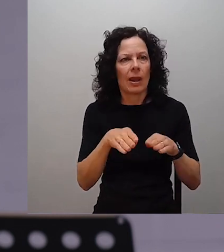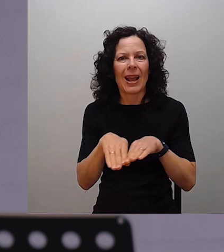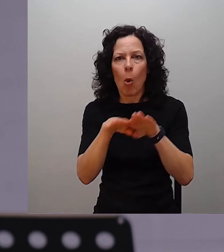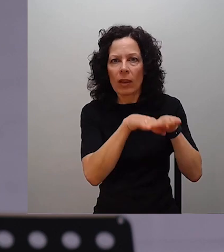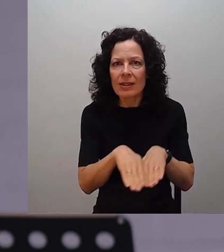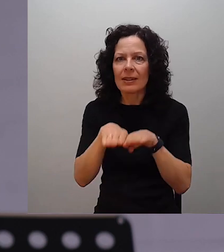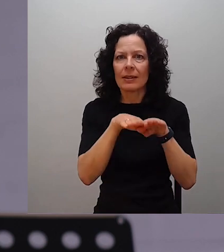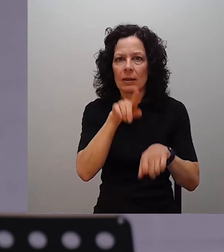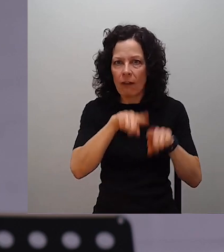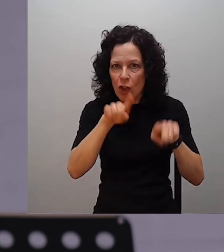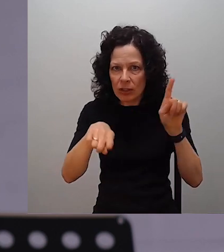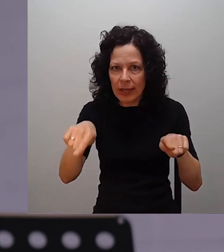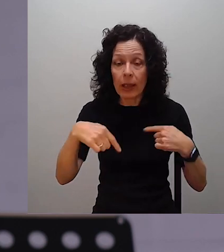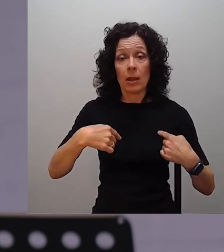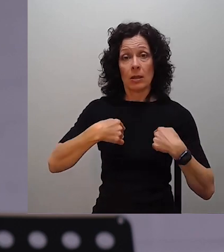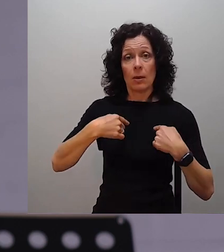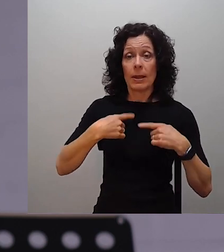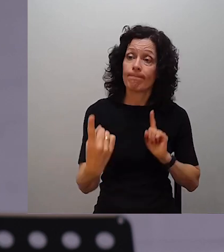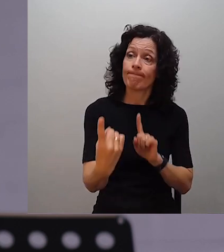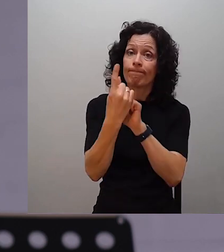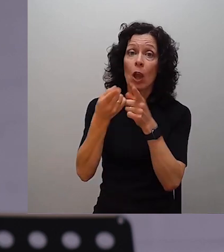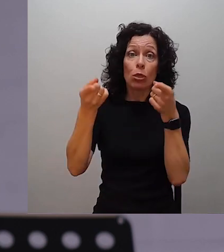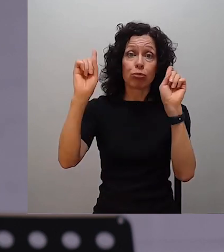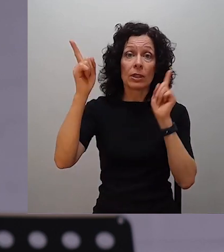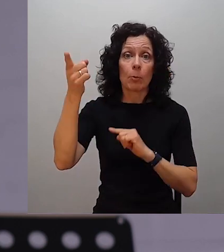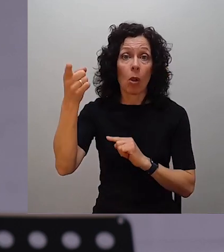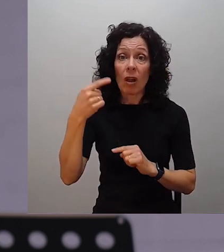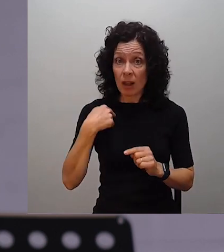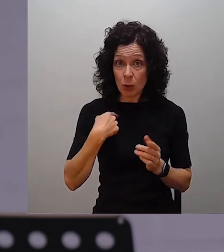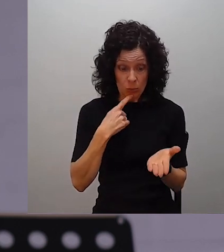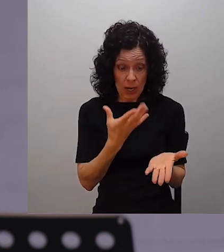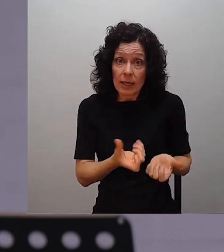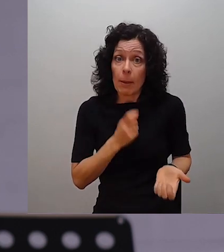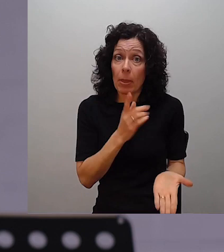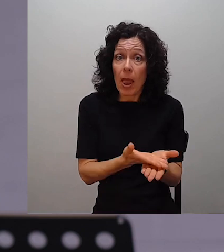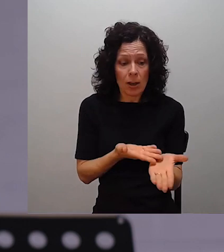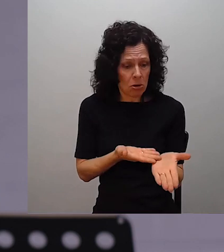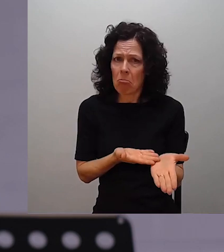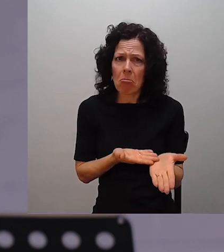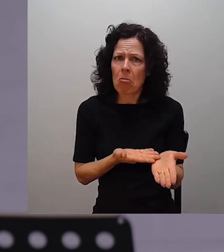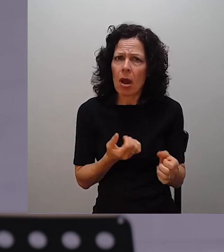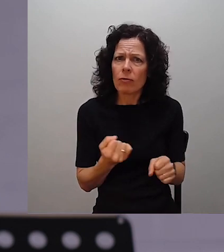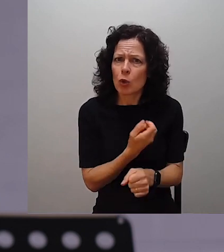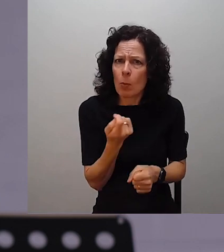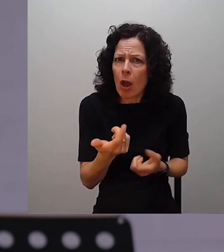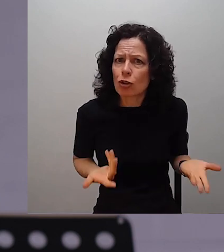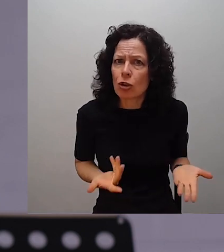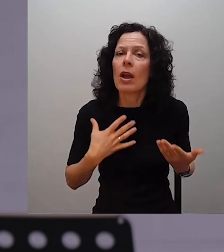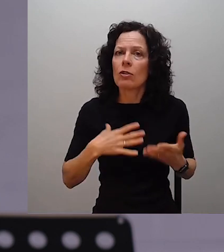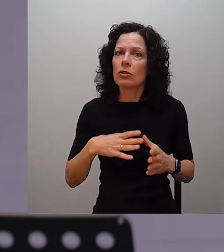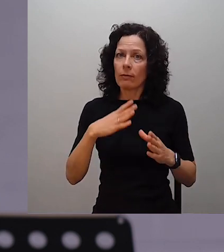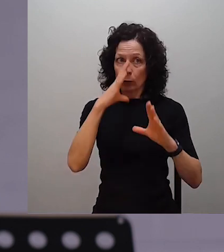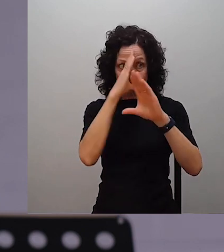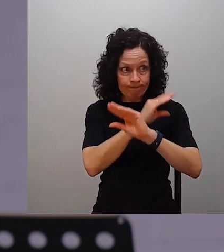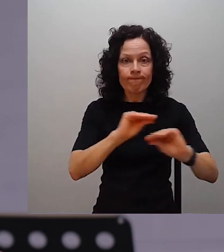it was just a matter of having a talk with the principal, because you don't have to do much. You know, sign the pledge, you don't have to do much. You just need to let